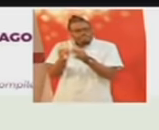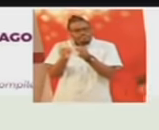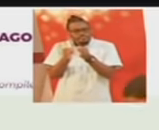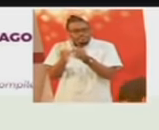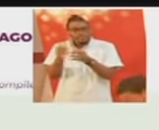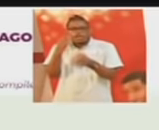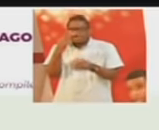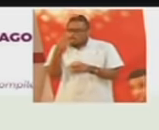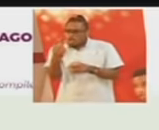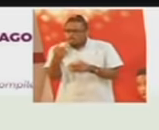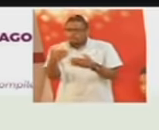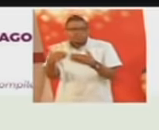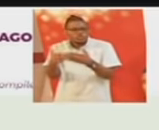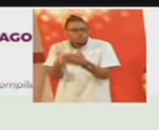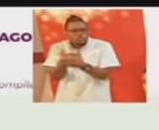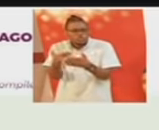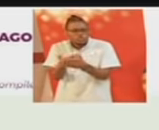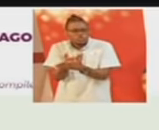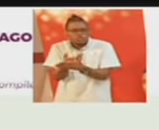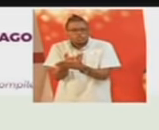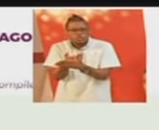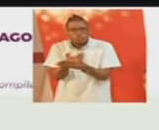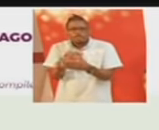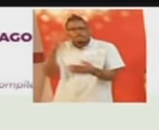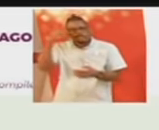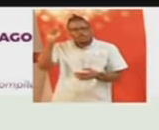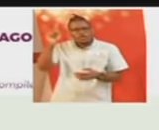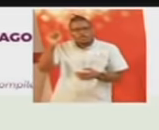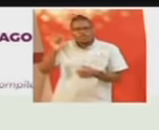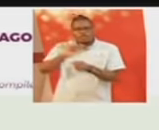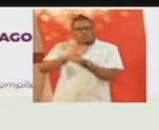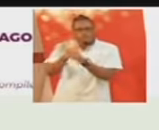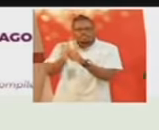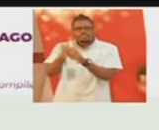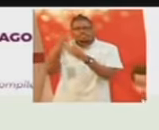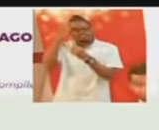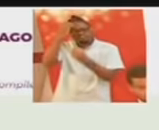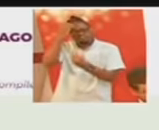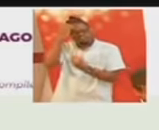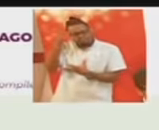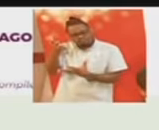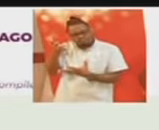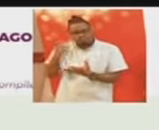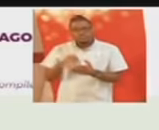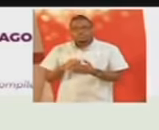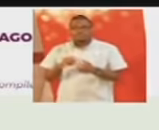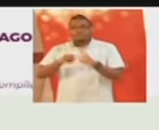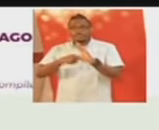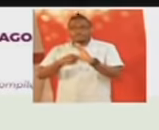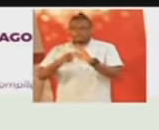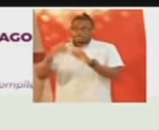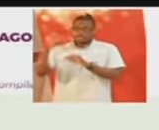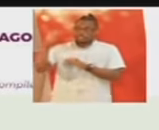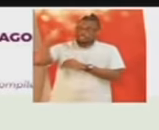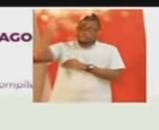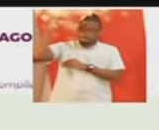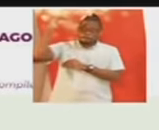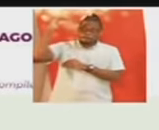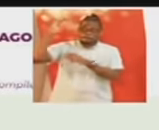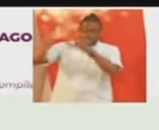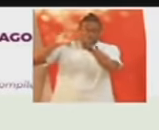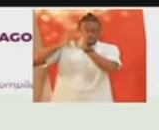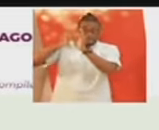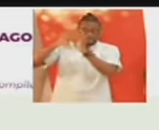look. It's a dashboard for COVID-19 for Trinidad and Tobago. We start at the top. Of course, we'll have the date as